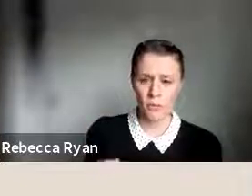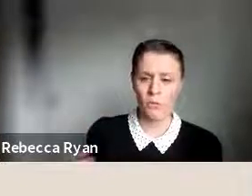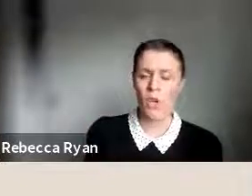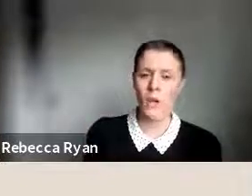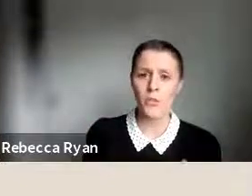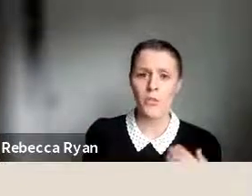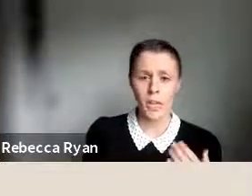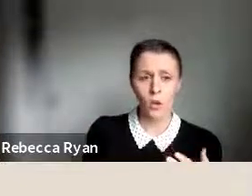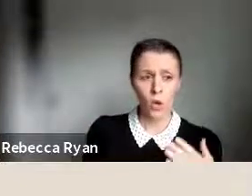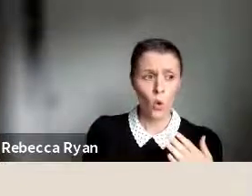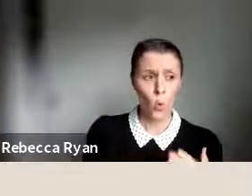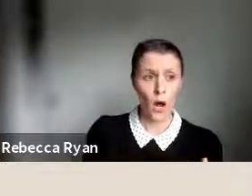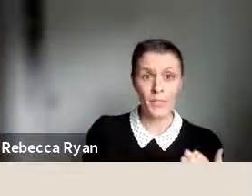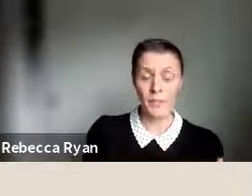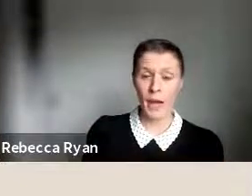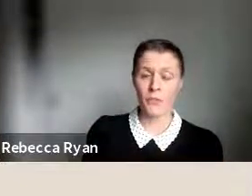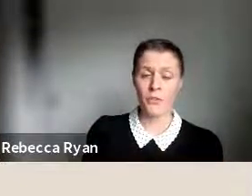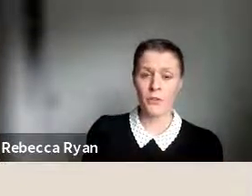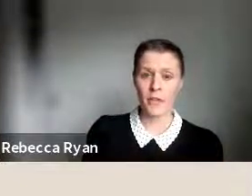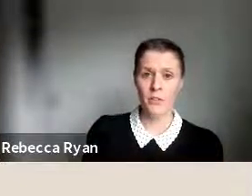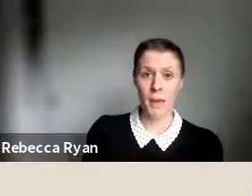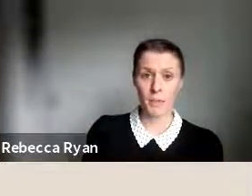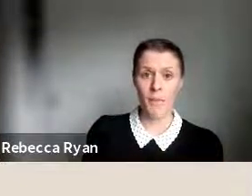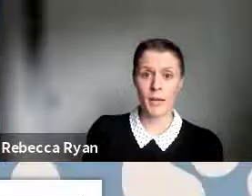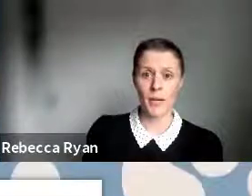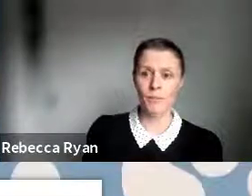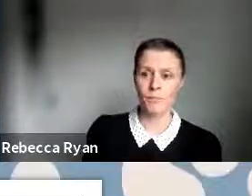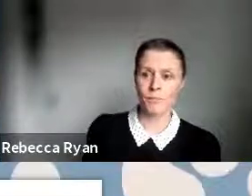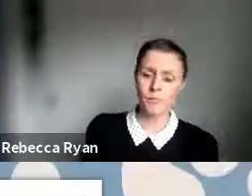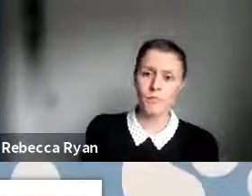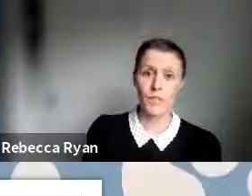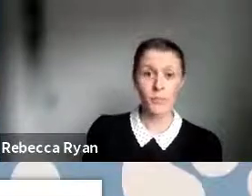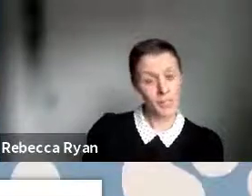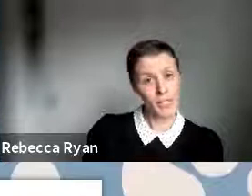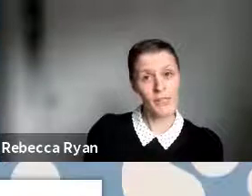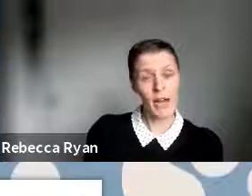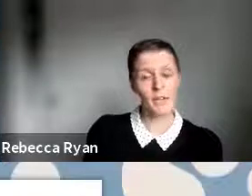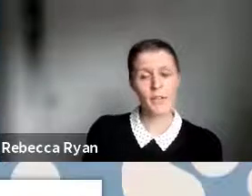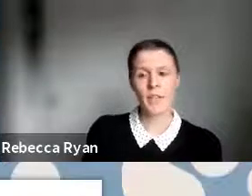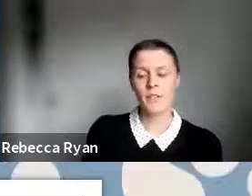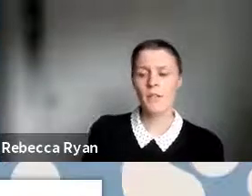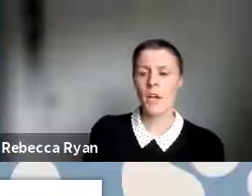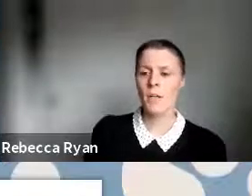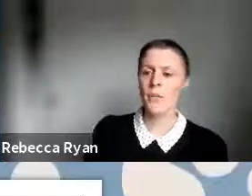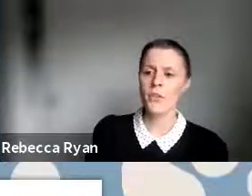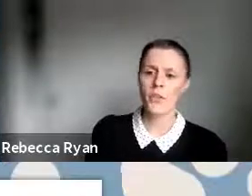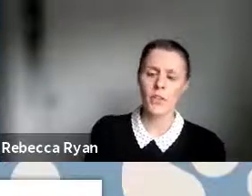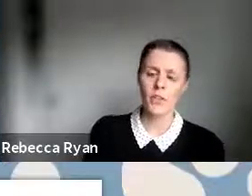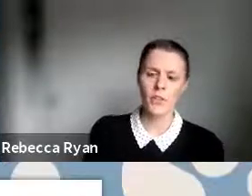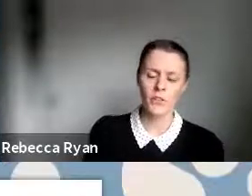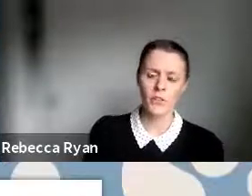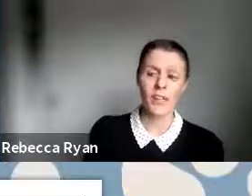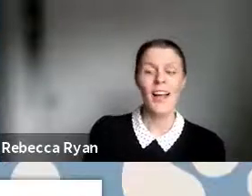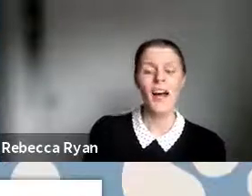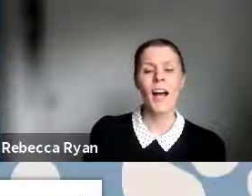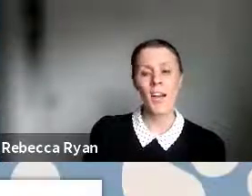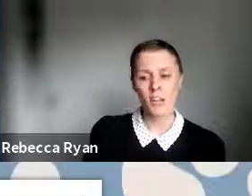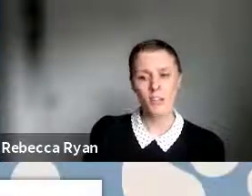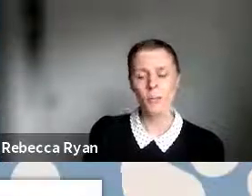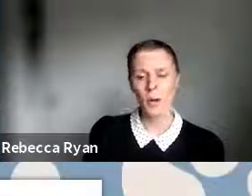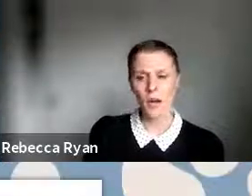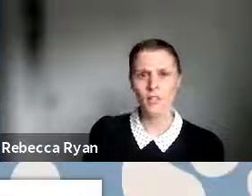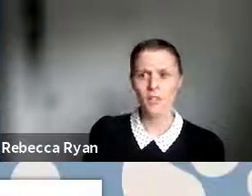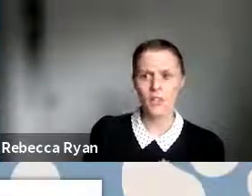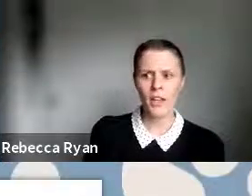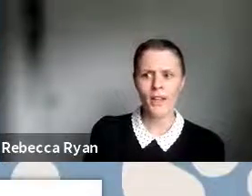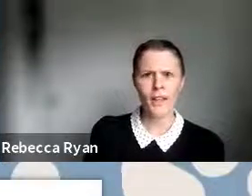as possible to understand why some adverse events might be happening. Speaking of adverse events, let's talk about the Johnson & Johnson